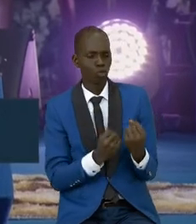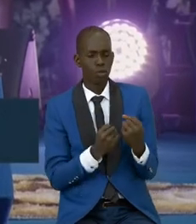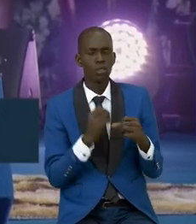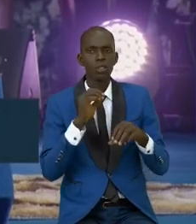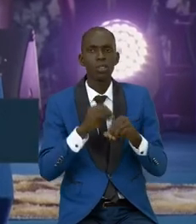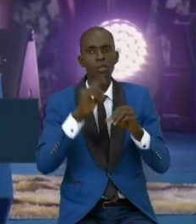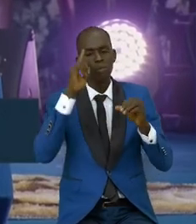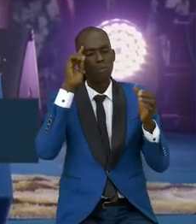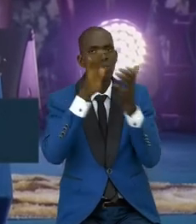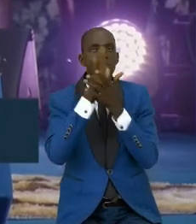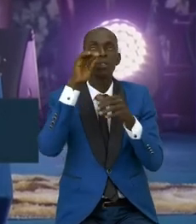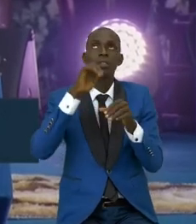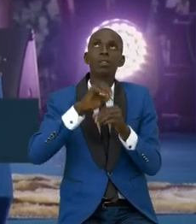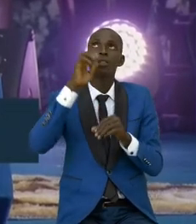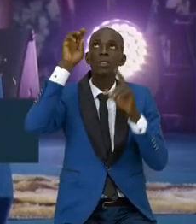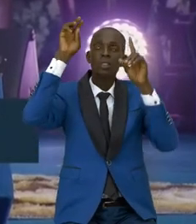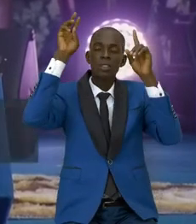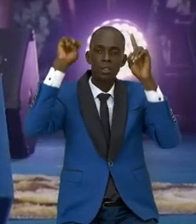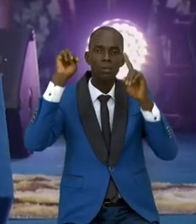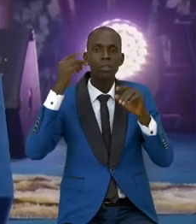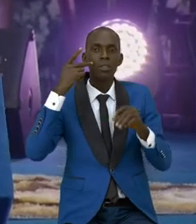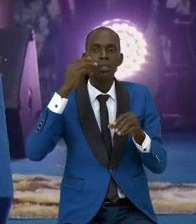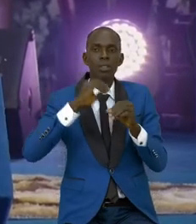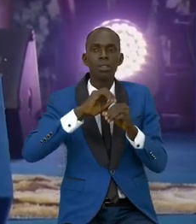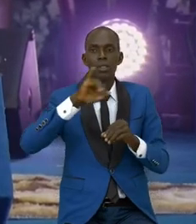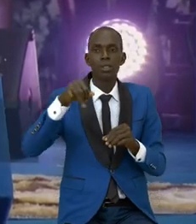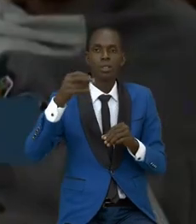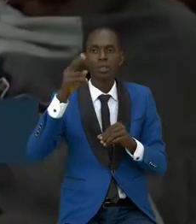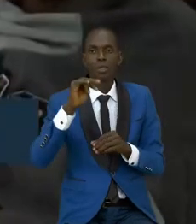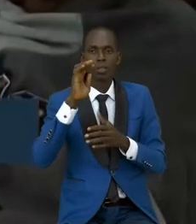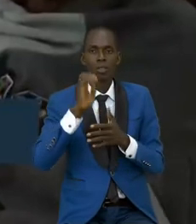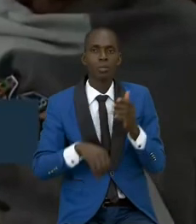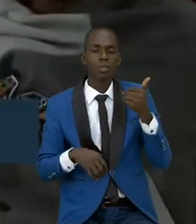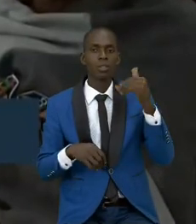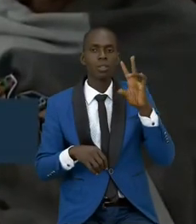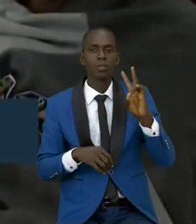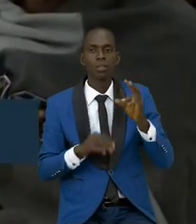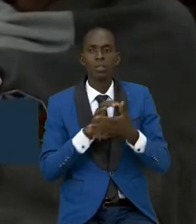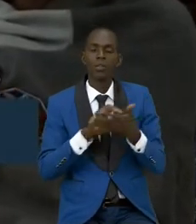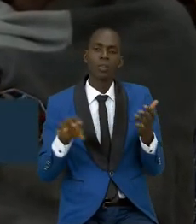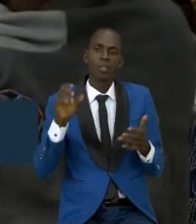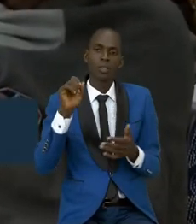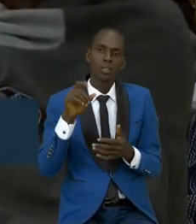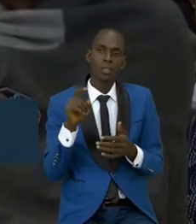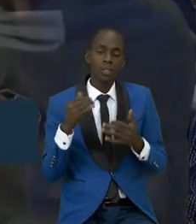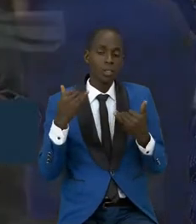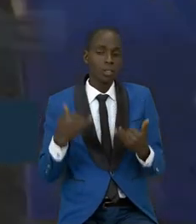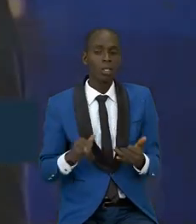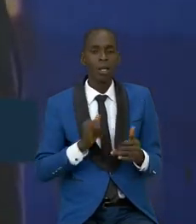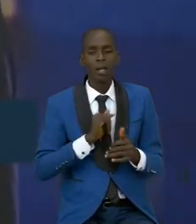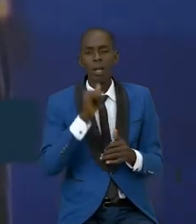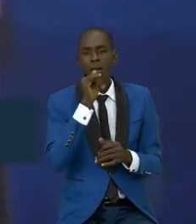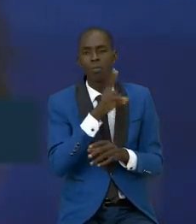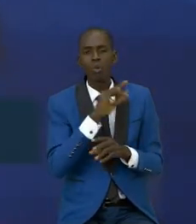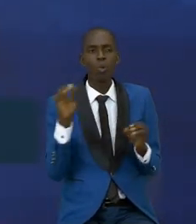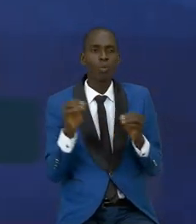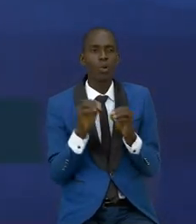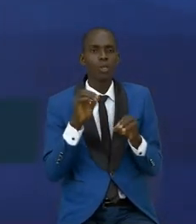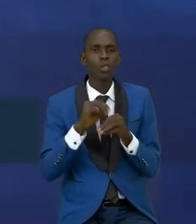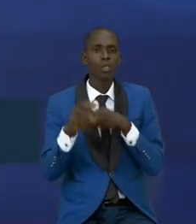John 17, 11. And now, I'm no more in the world,